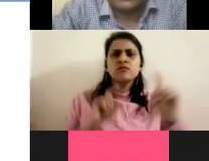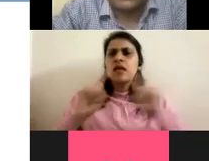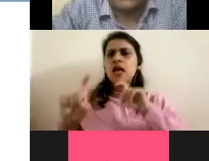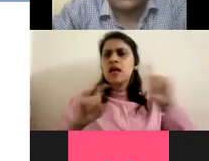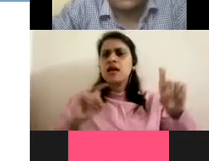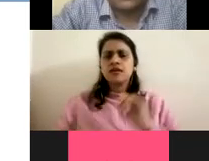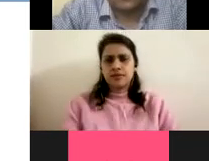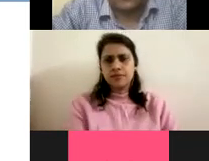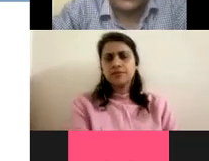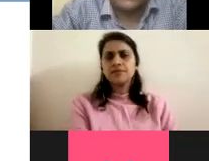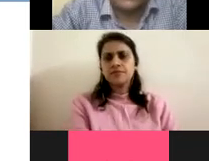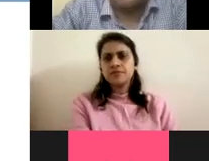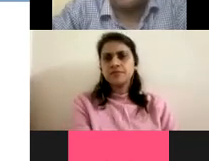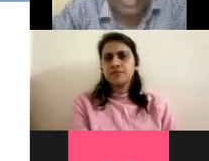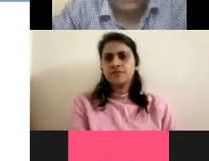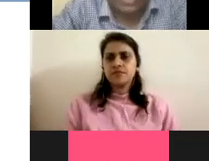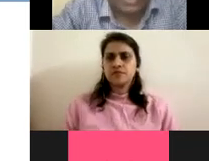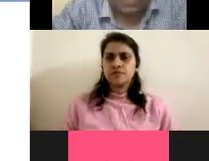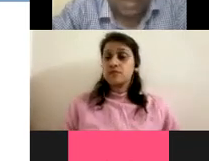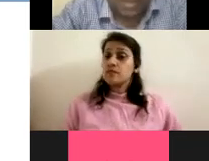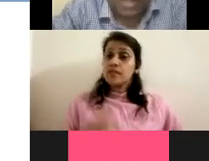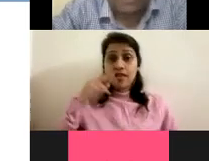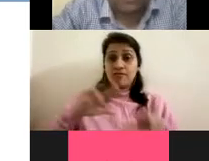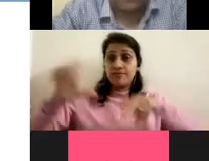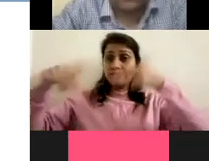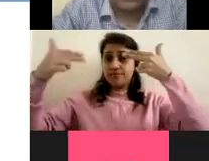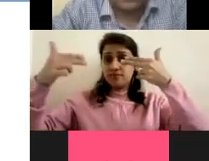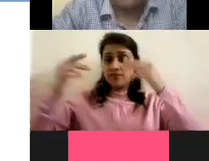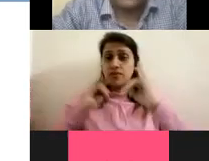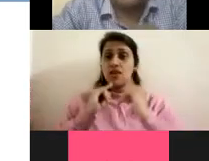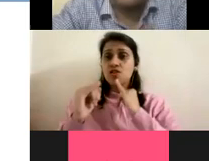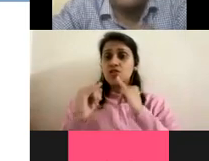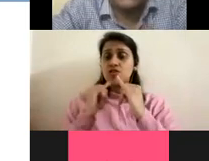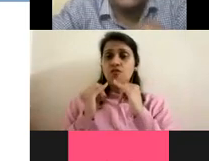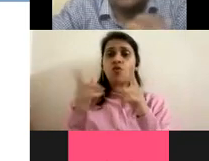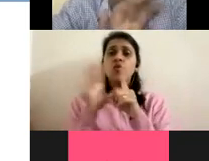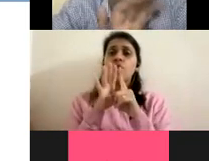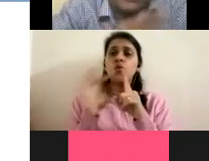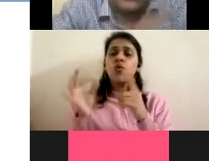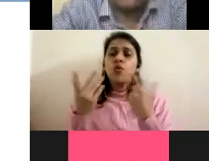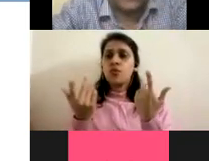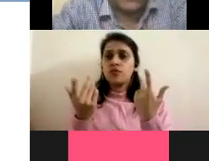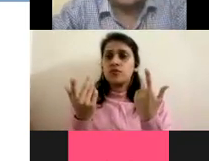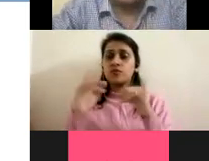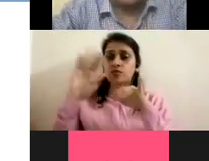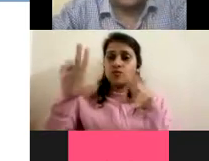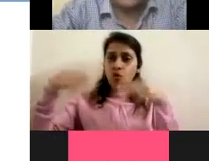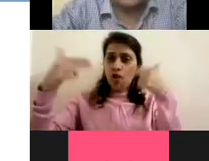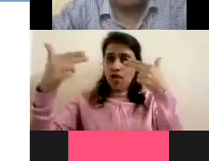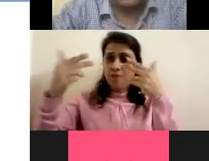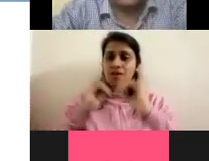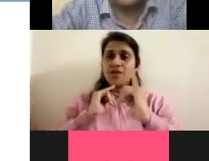ki online interview conduct karna hai, to how can we make an online interview accessible?